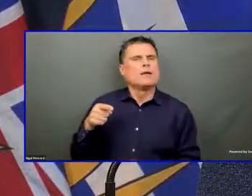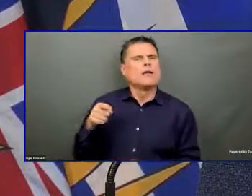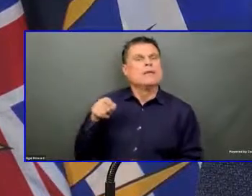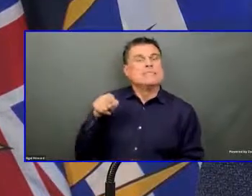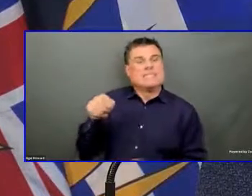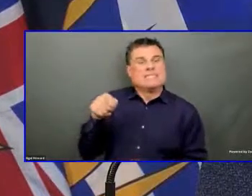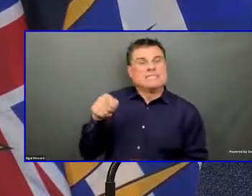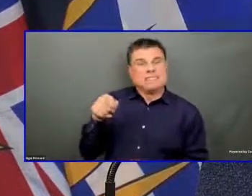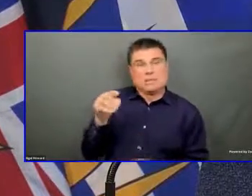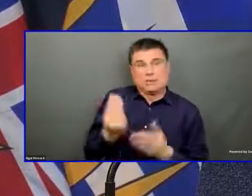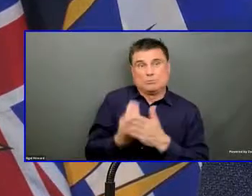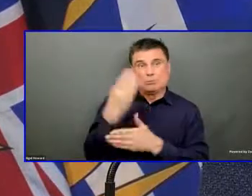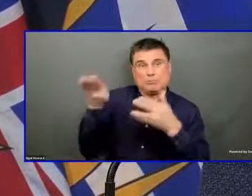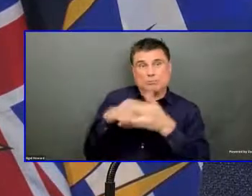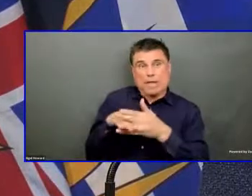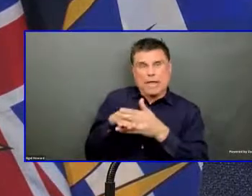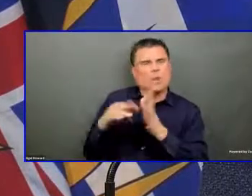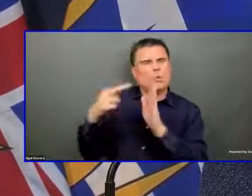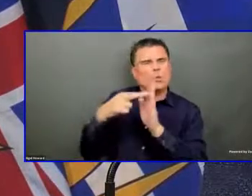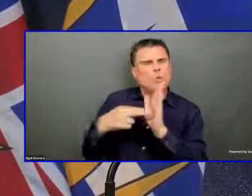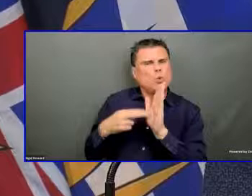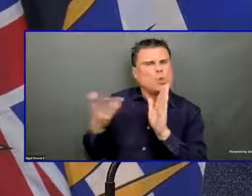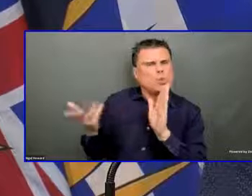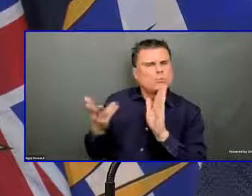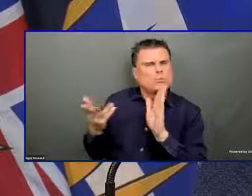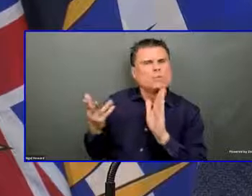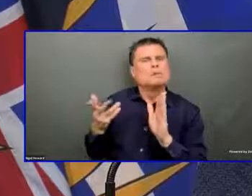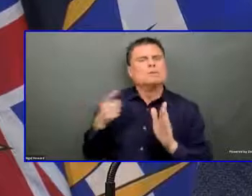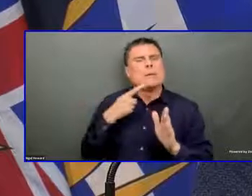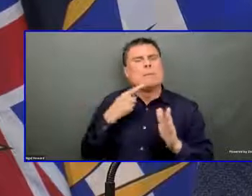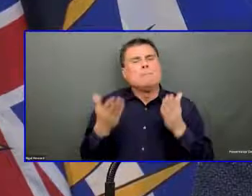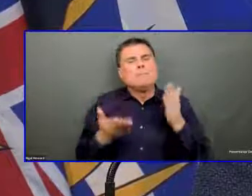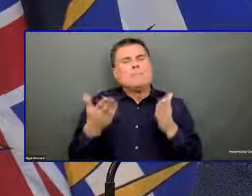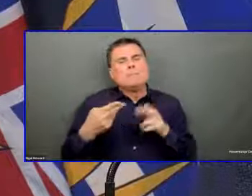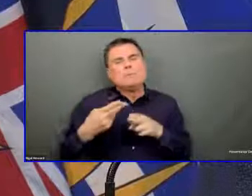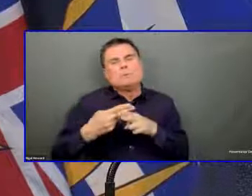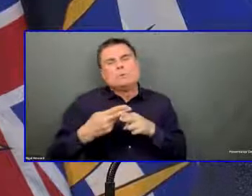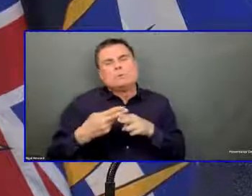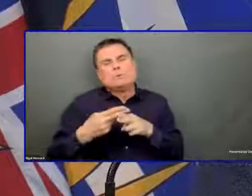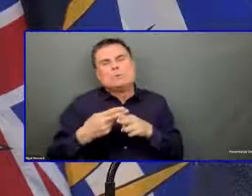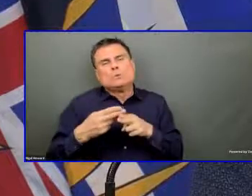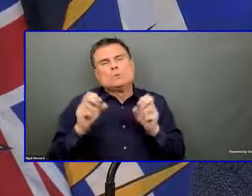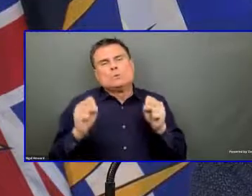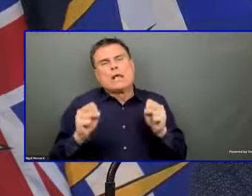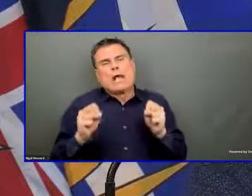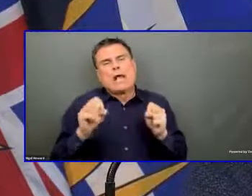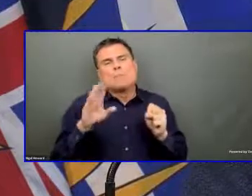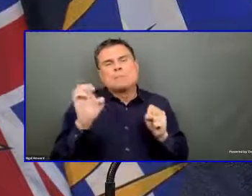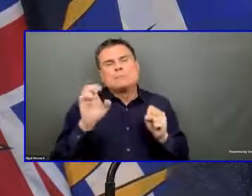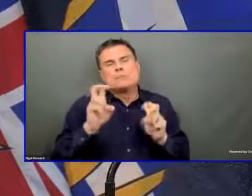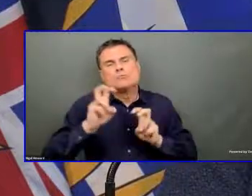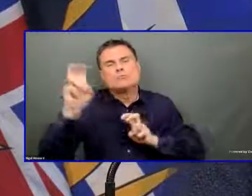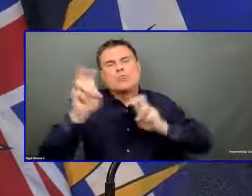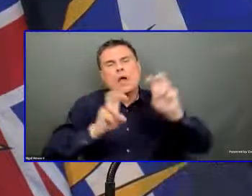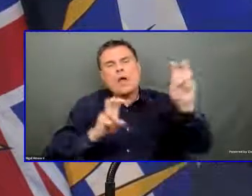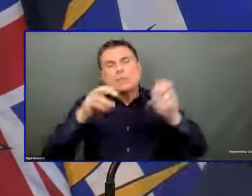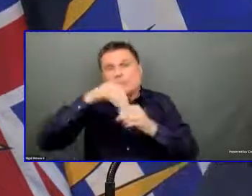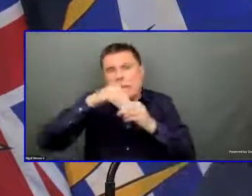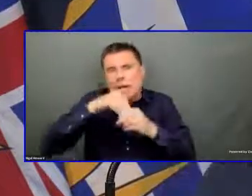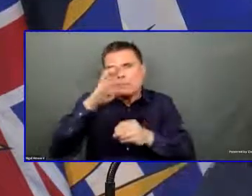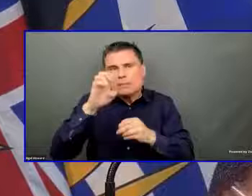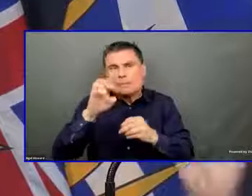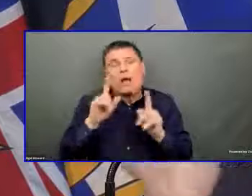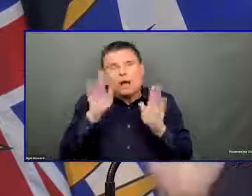loosening interprovincial travel soon. So when can households travel around BC again? Yeah, I'm not